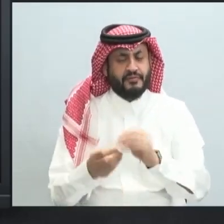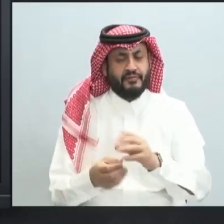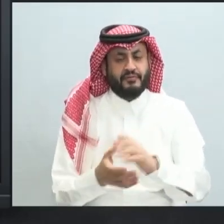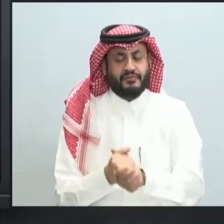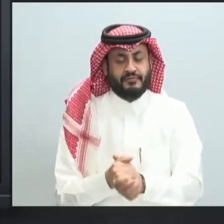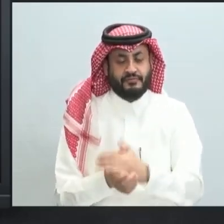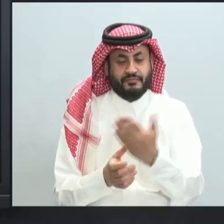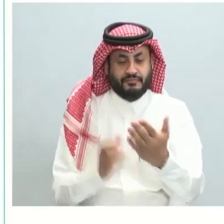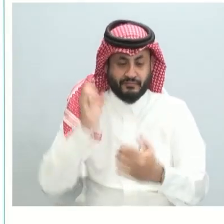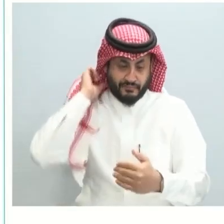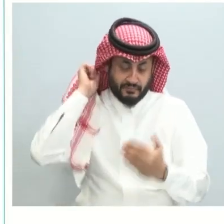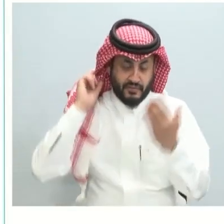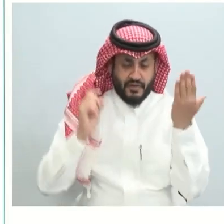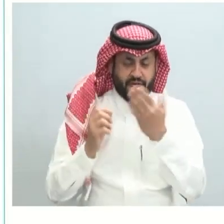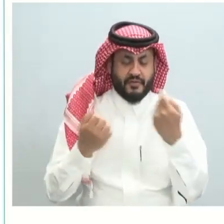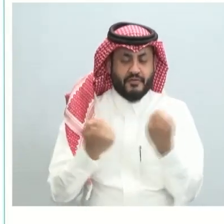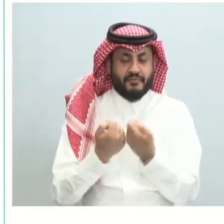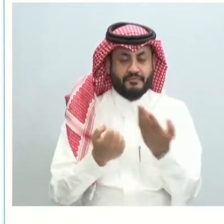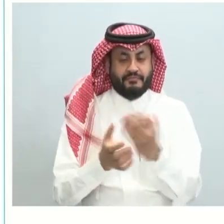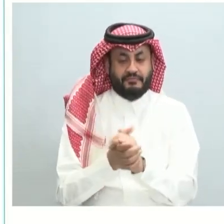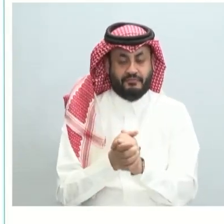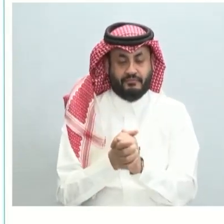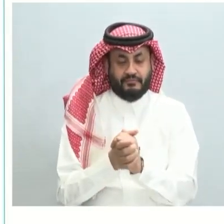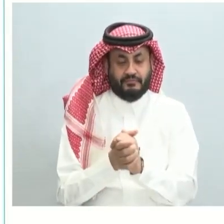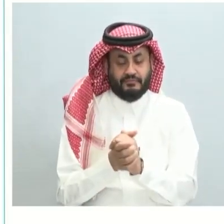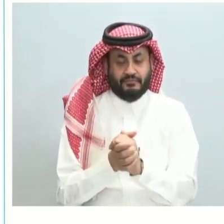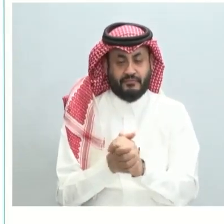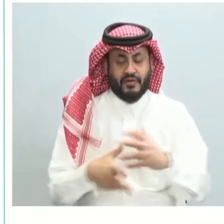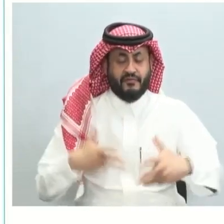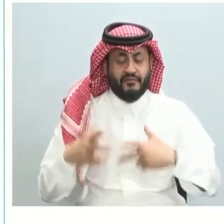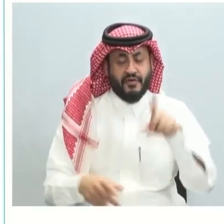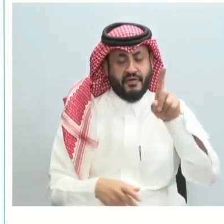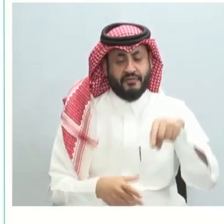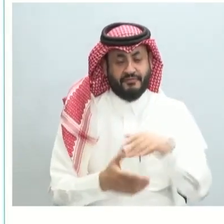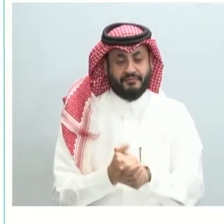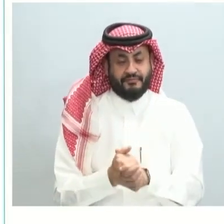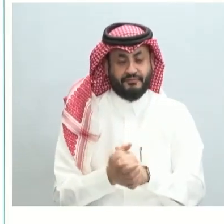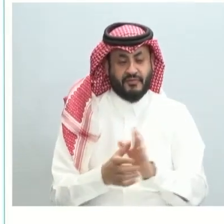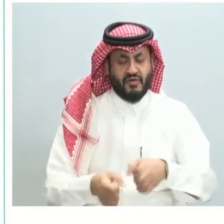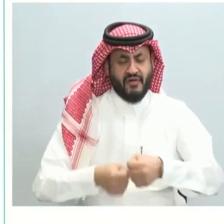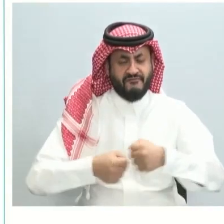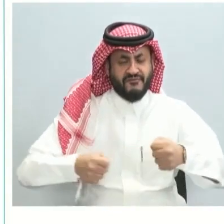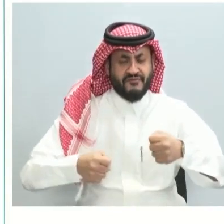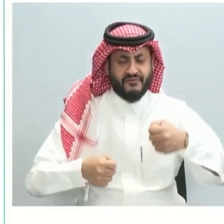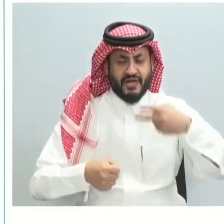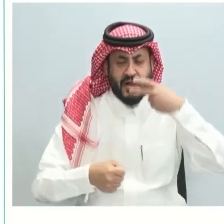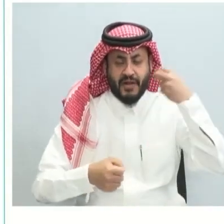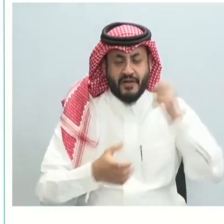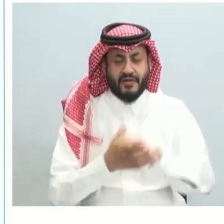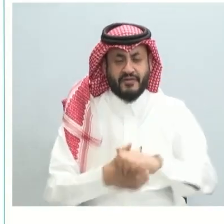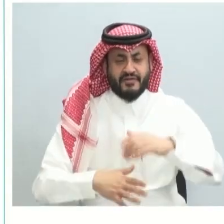vowels. So let's read it together. A Funny Day. A fat cat sat on a